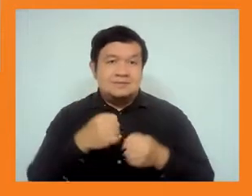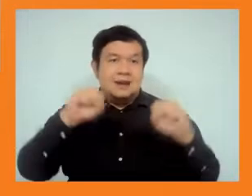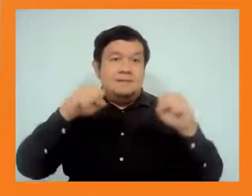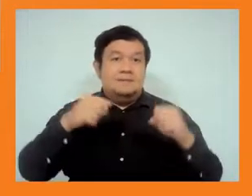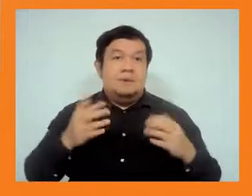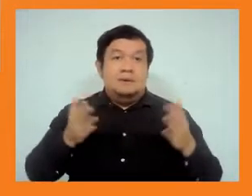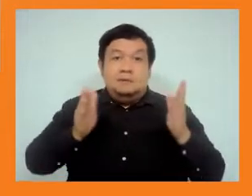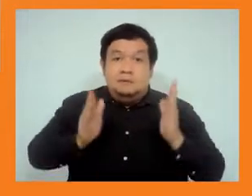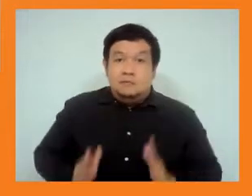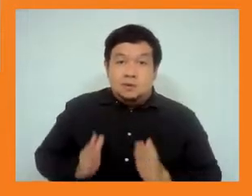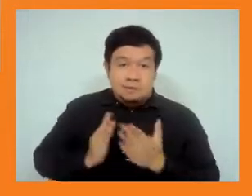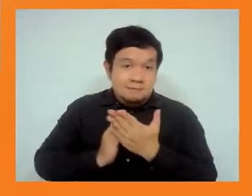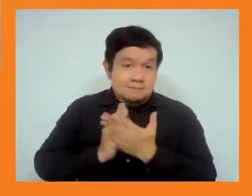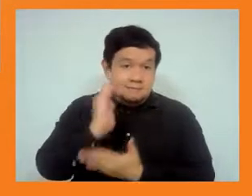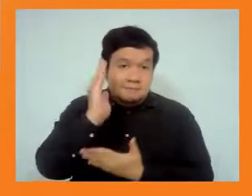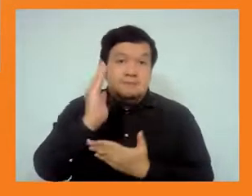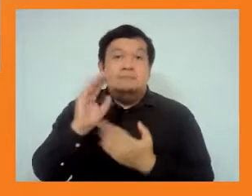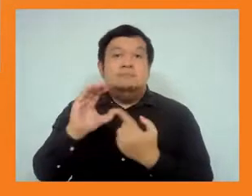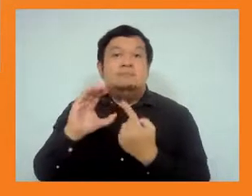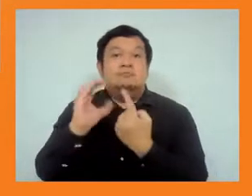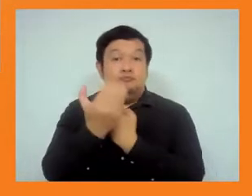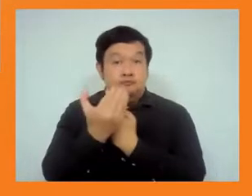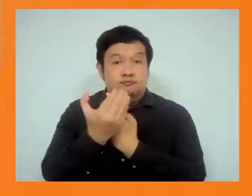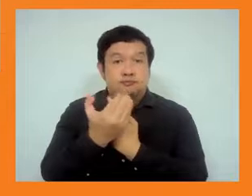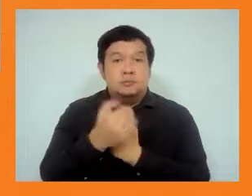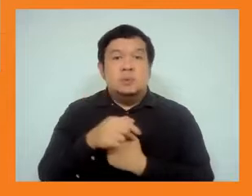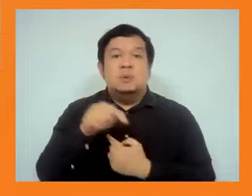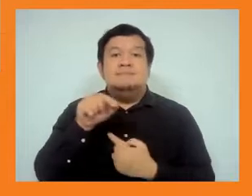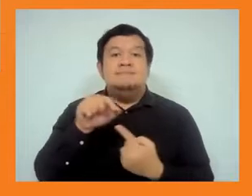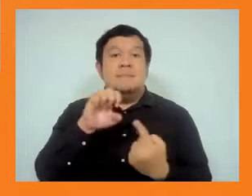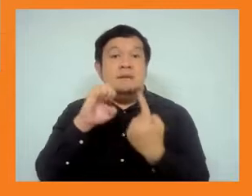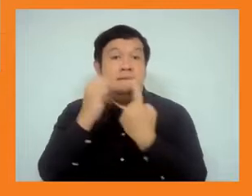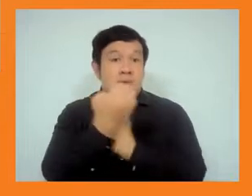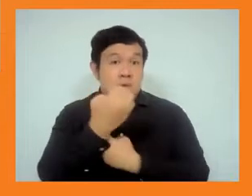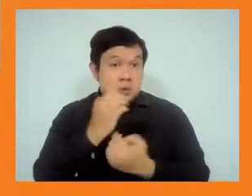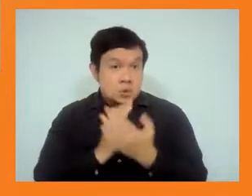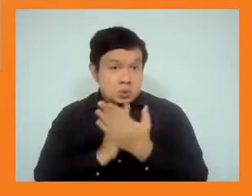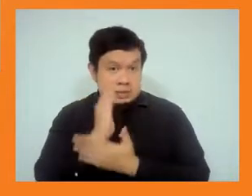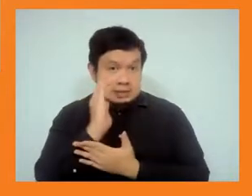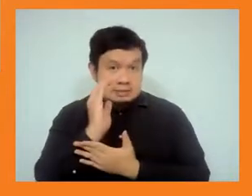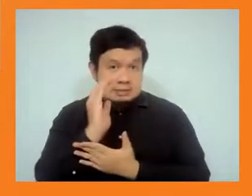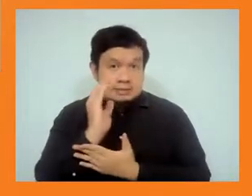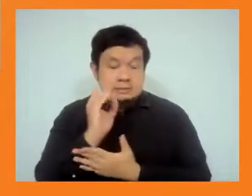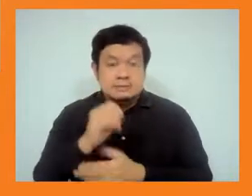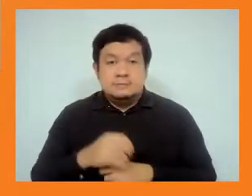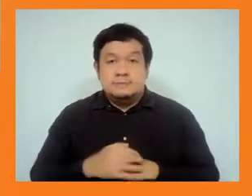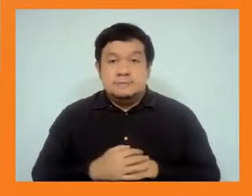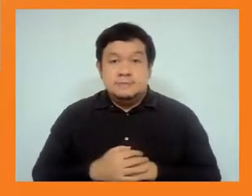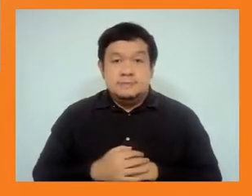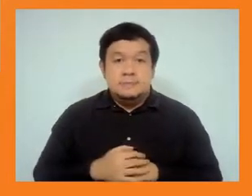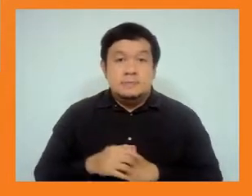that issue. But at the moment, we are very weak on this issue. Next slide, please.